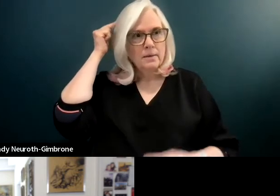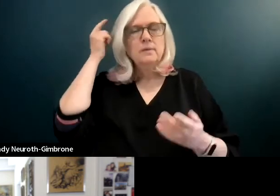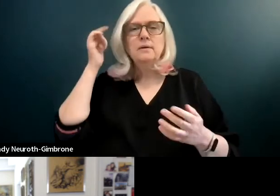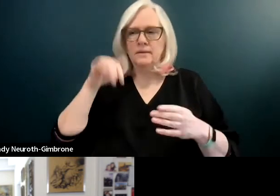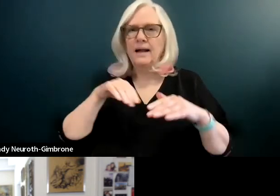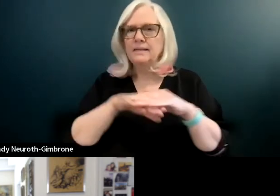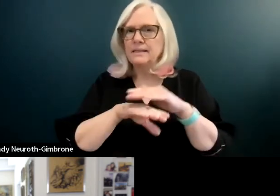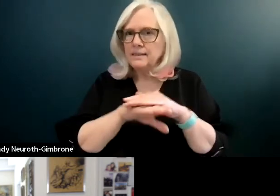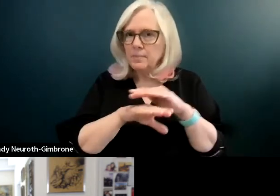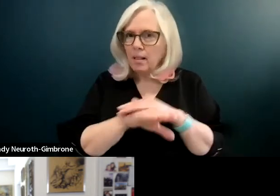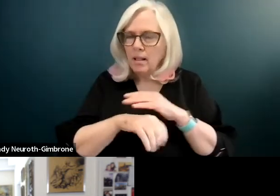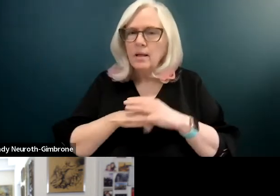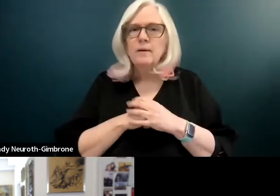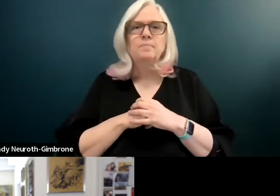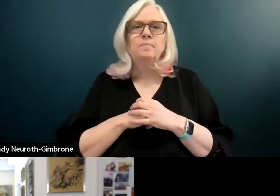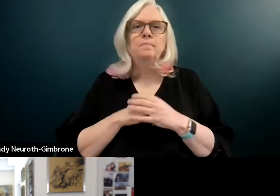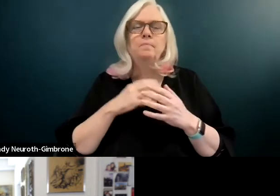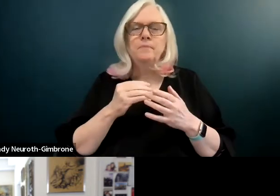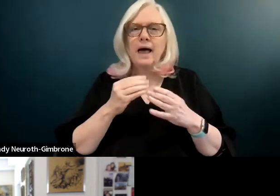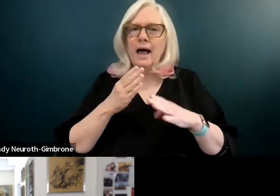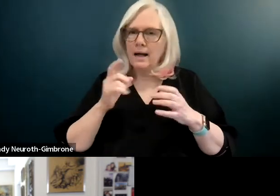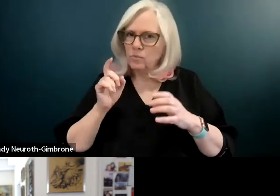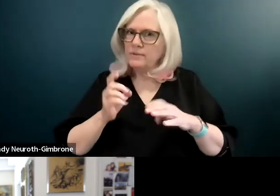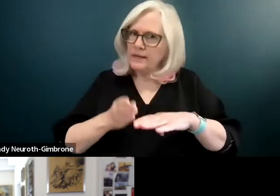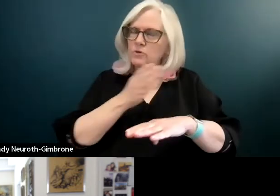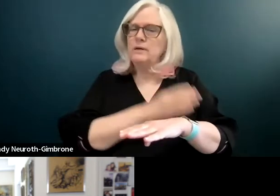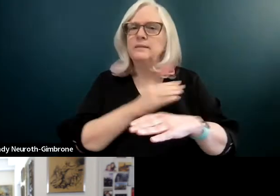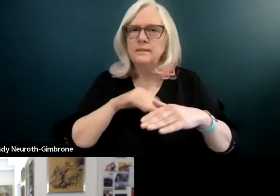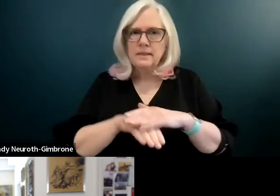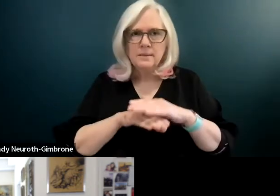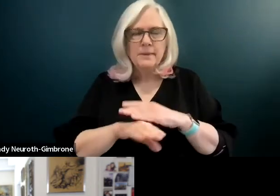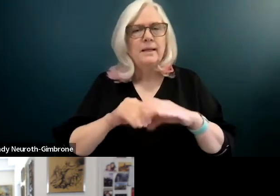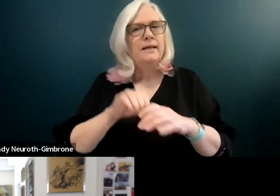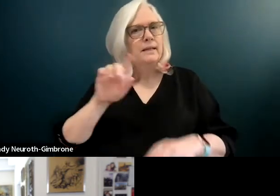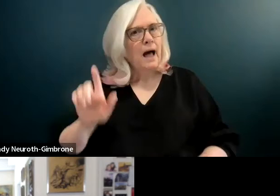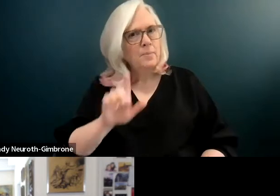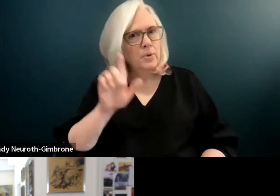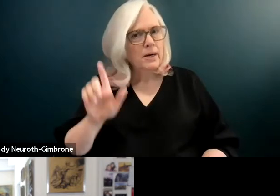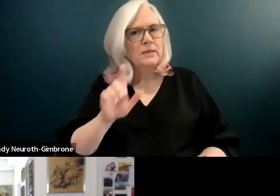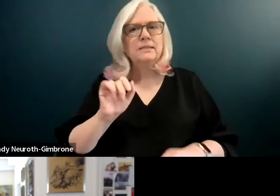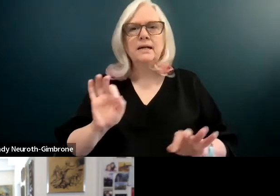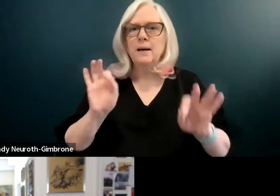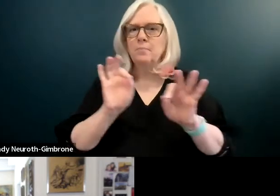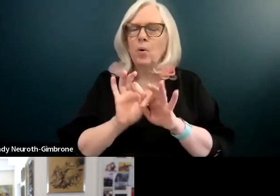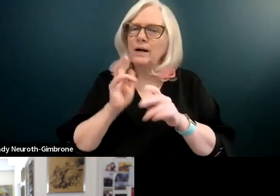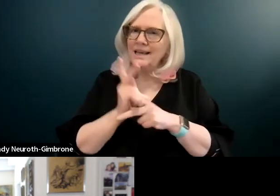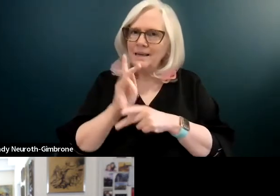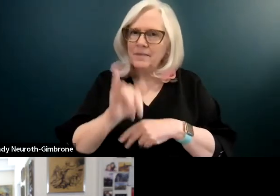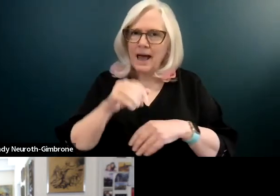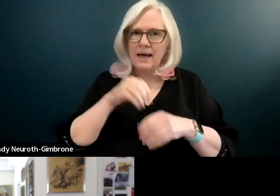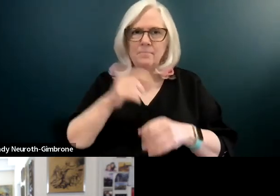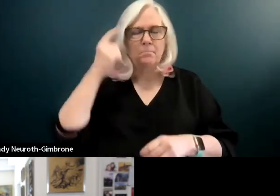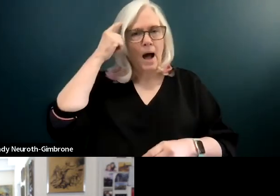as well in our library community. So it's really important to keep that in mind when you're working